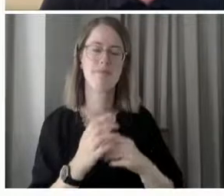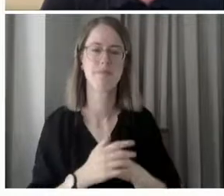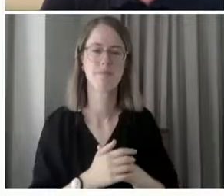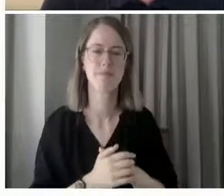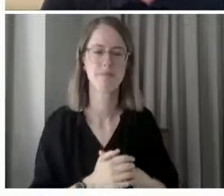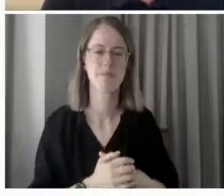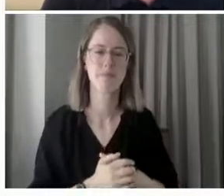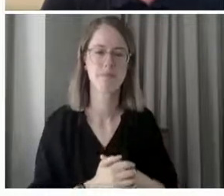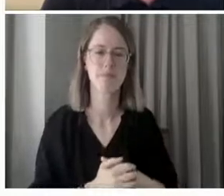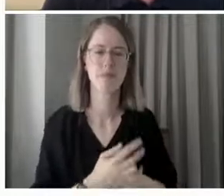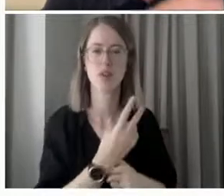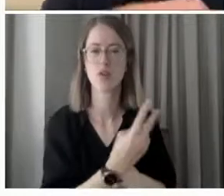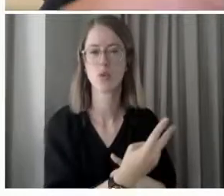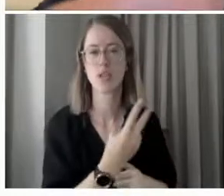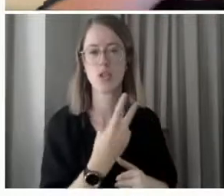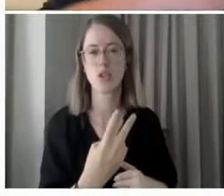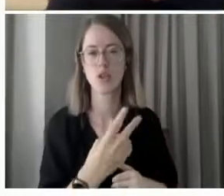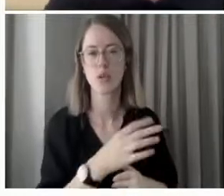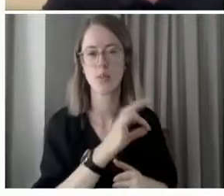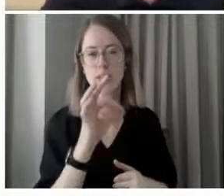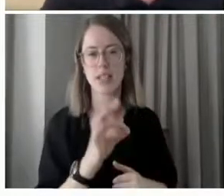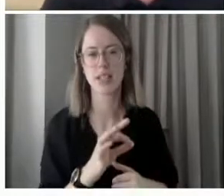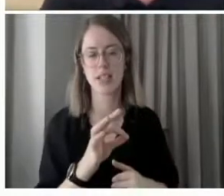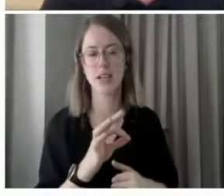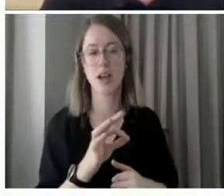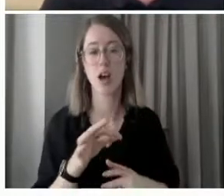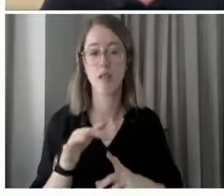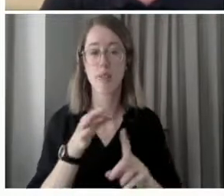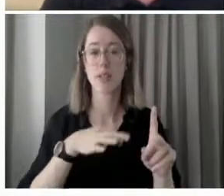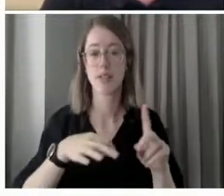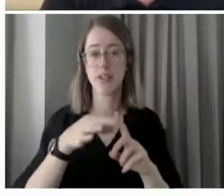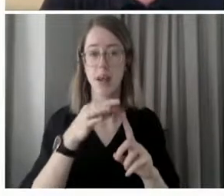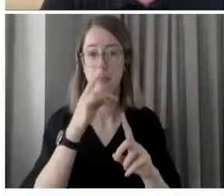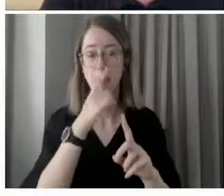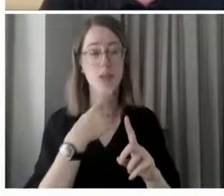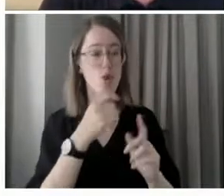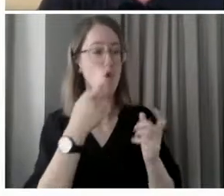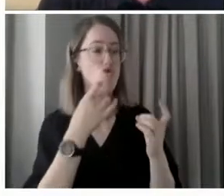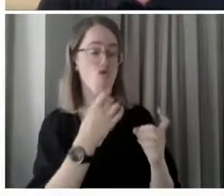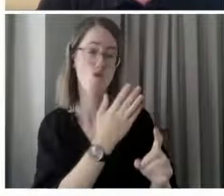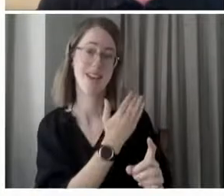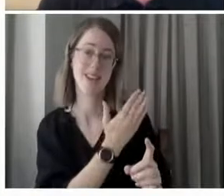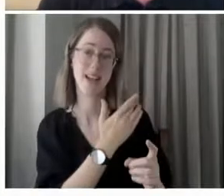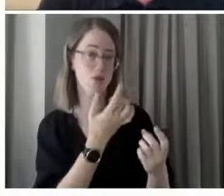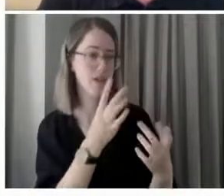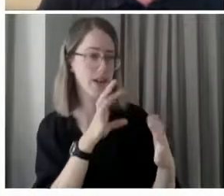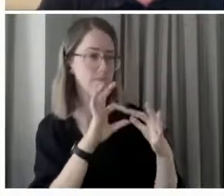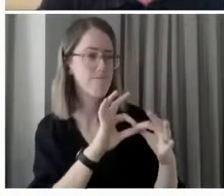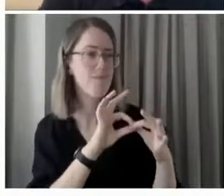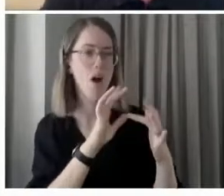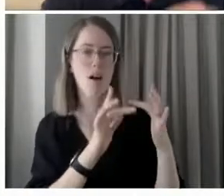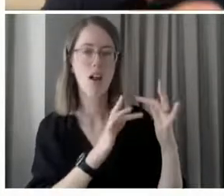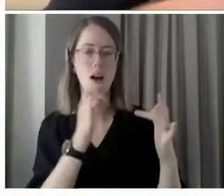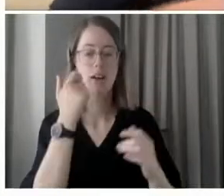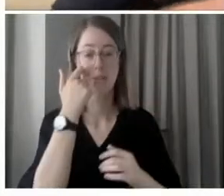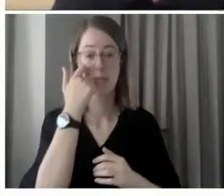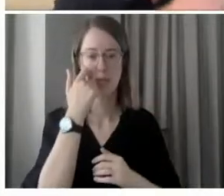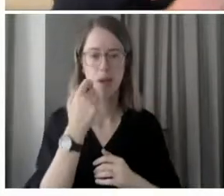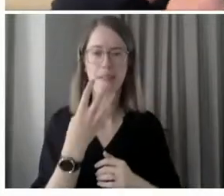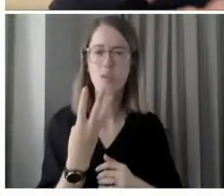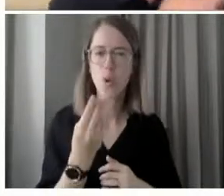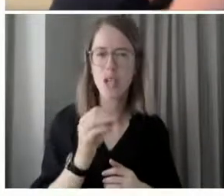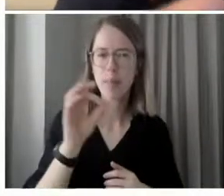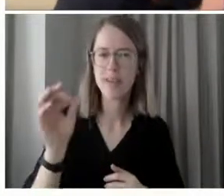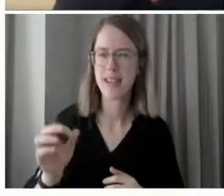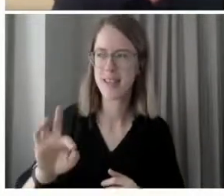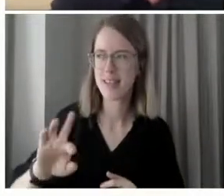22% of Pasifika audiences said that they'd engaged online recently. There's another 40%, twice as many. For